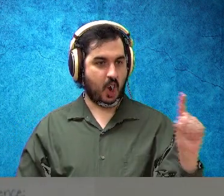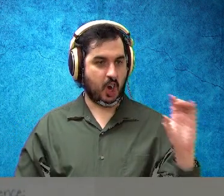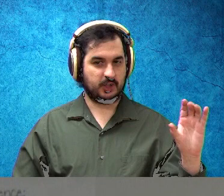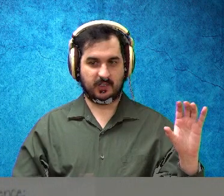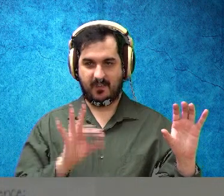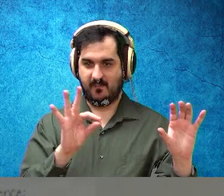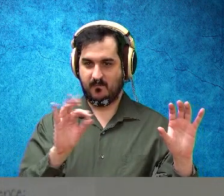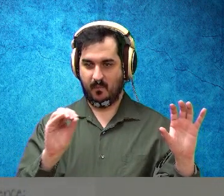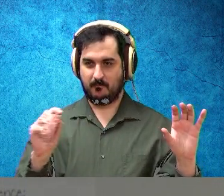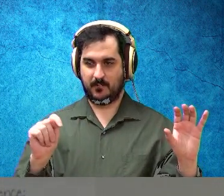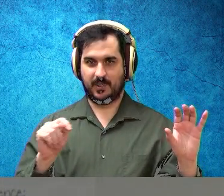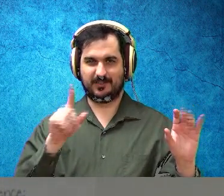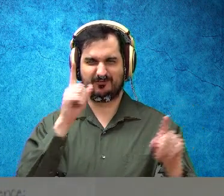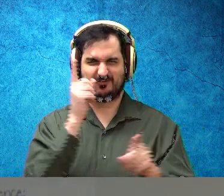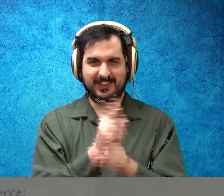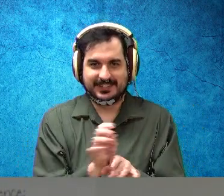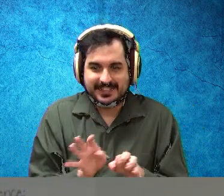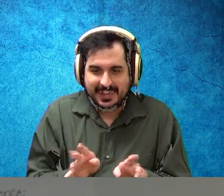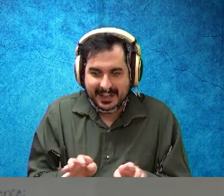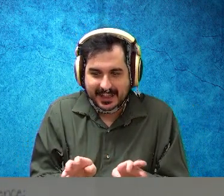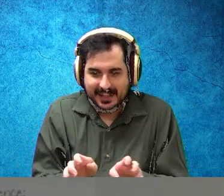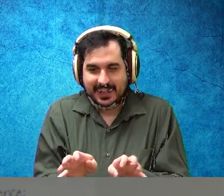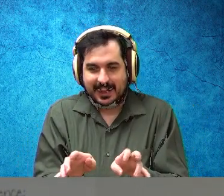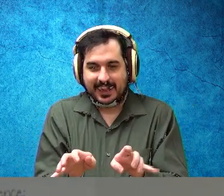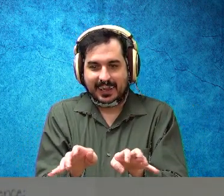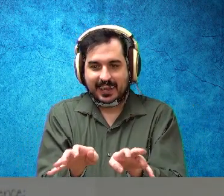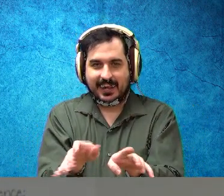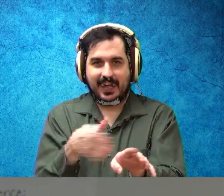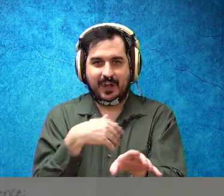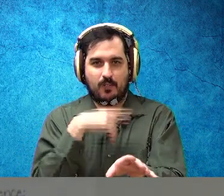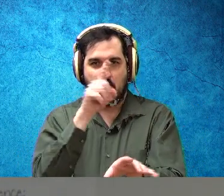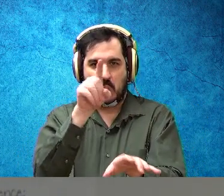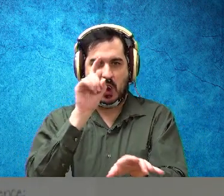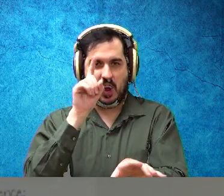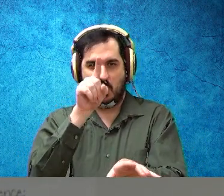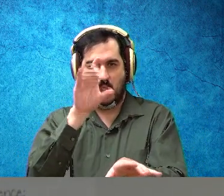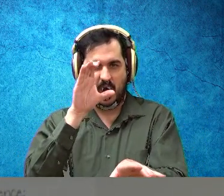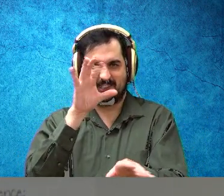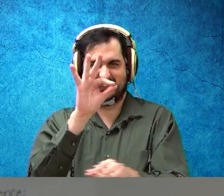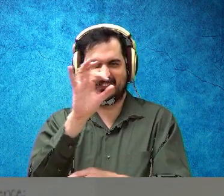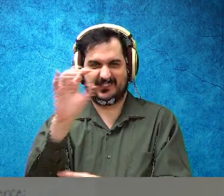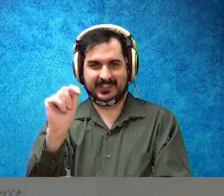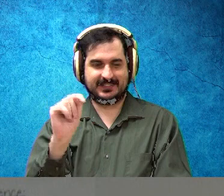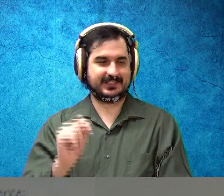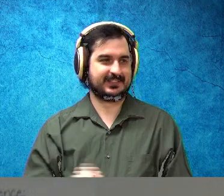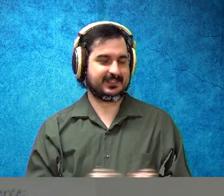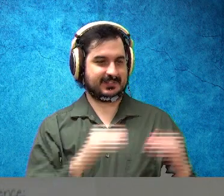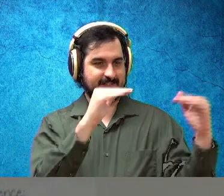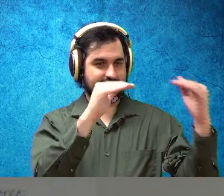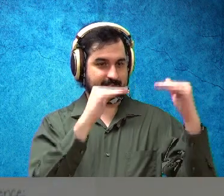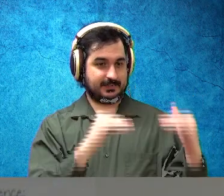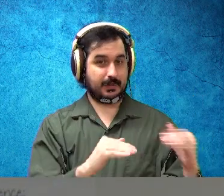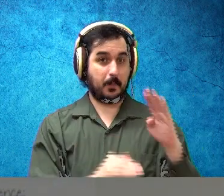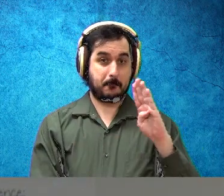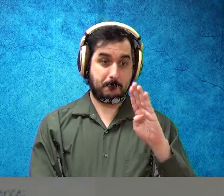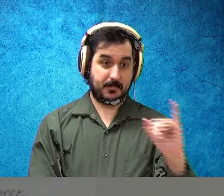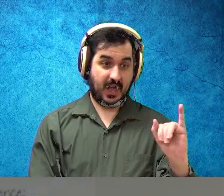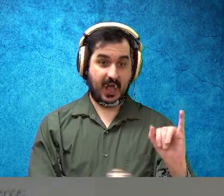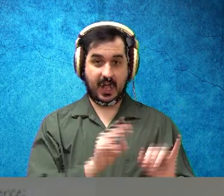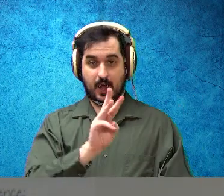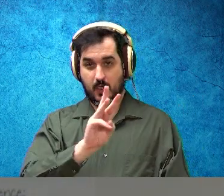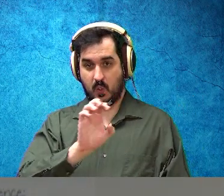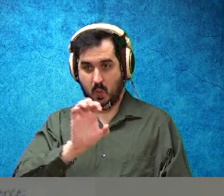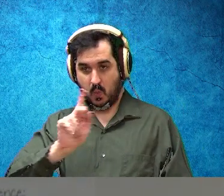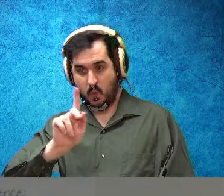caterpillar thing. Well, it wouldn't be little if it's got 100 feet, right? Bi-weekly. What did we say bi meant?